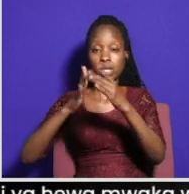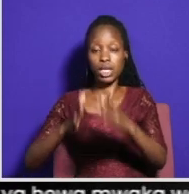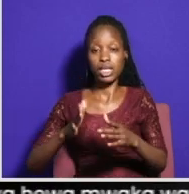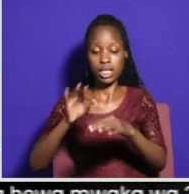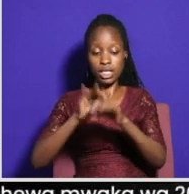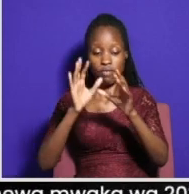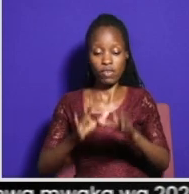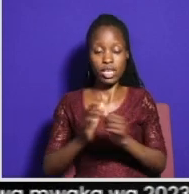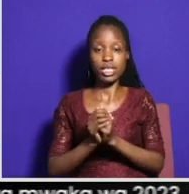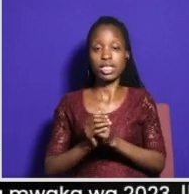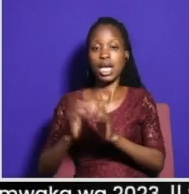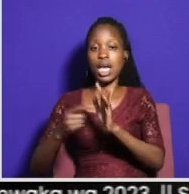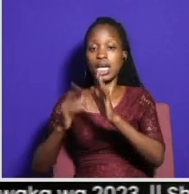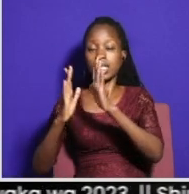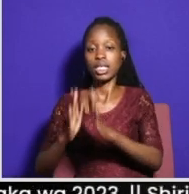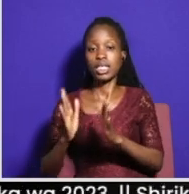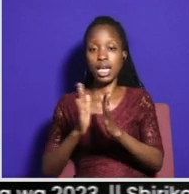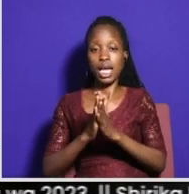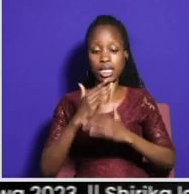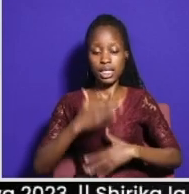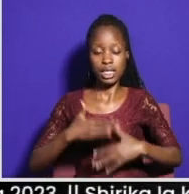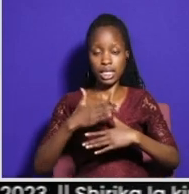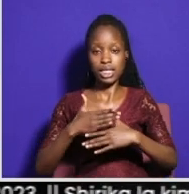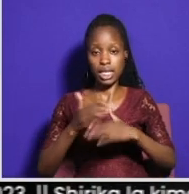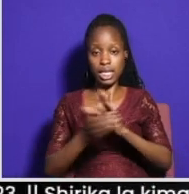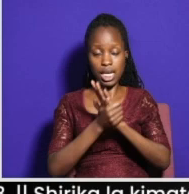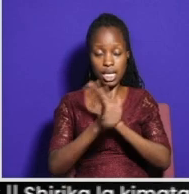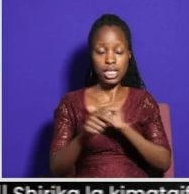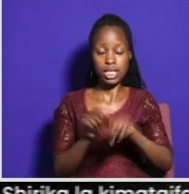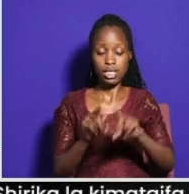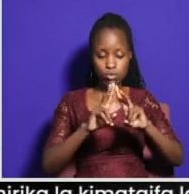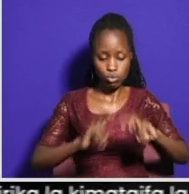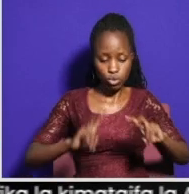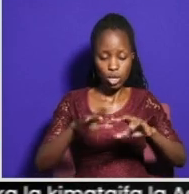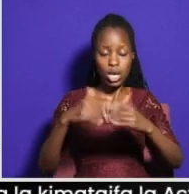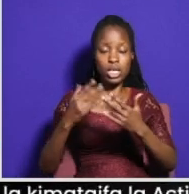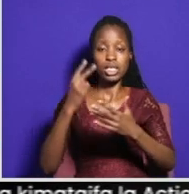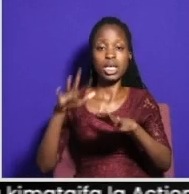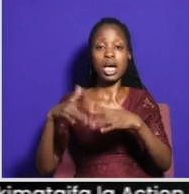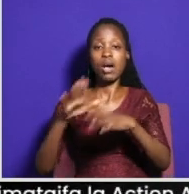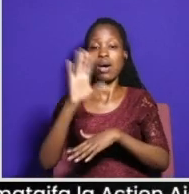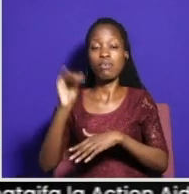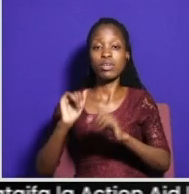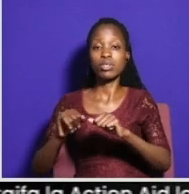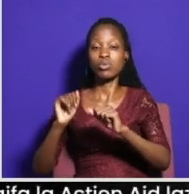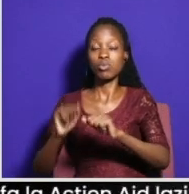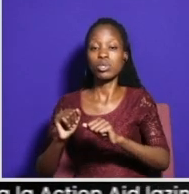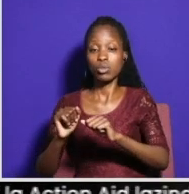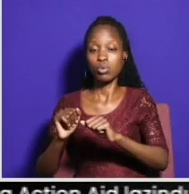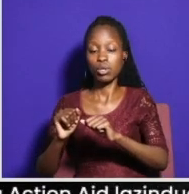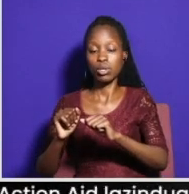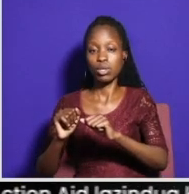industry leaders, and scientific experts will explore how Africa can harness its potential to